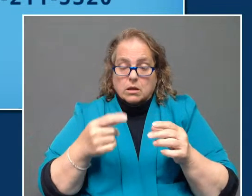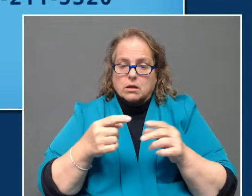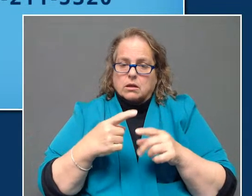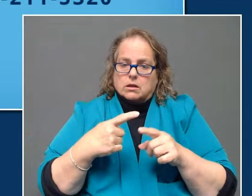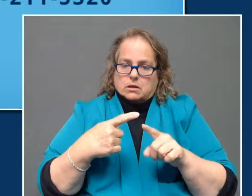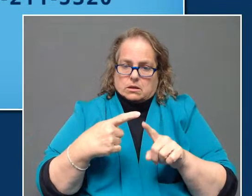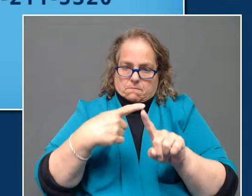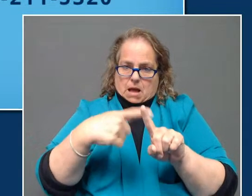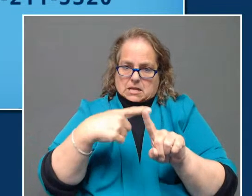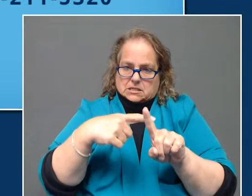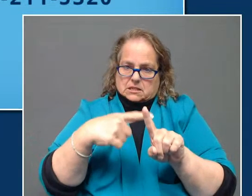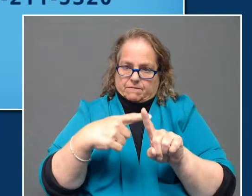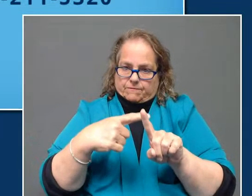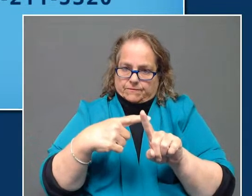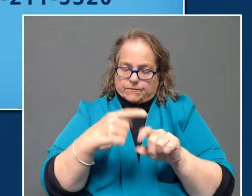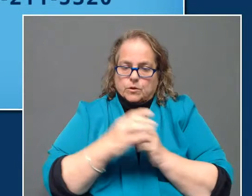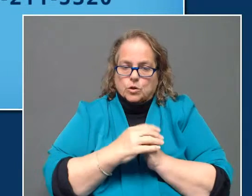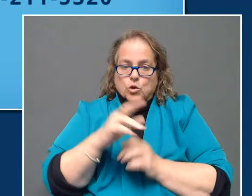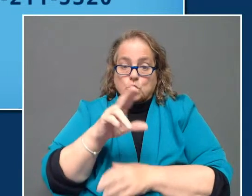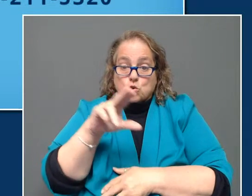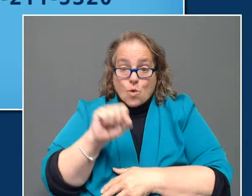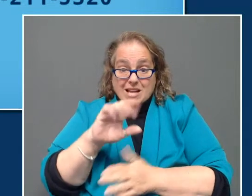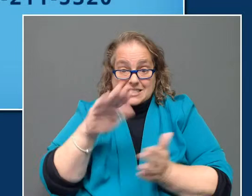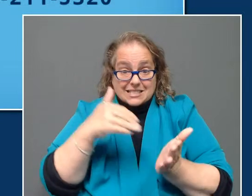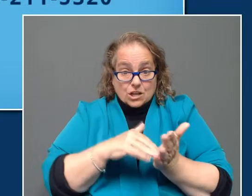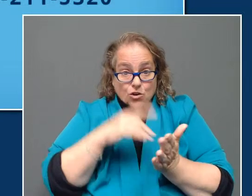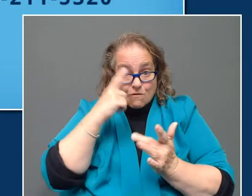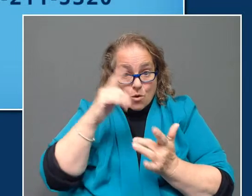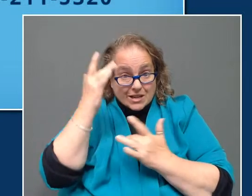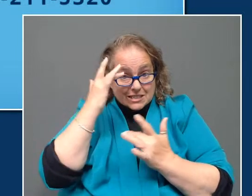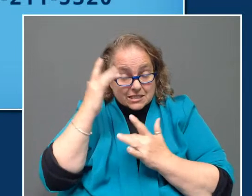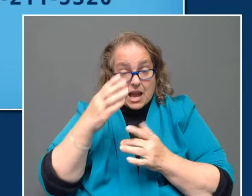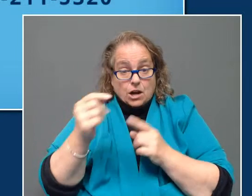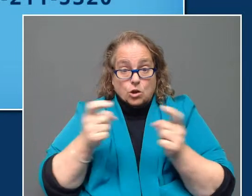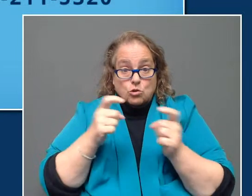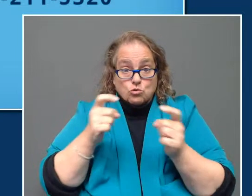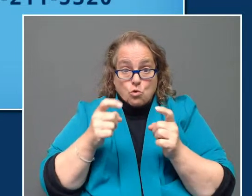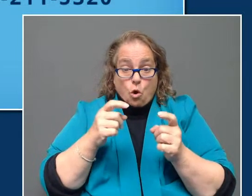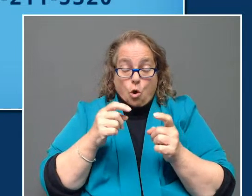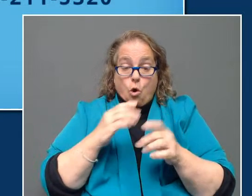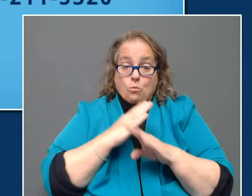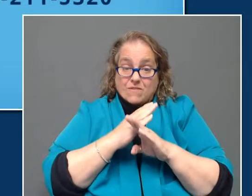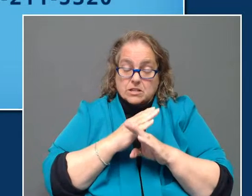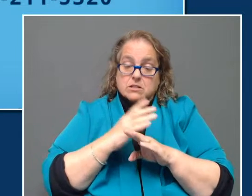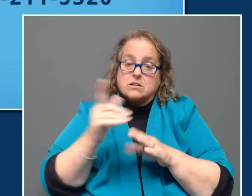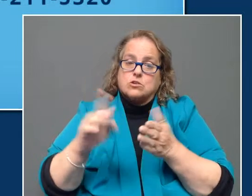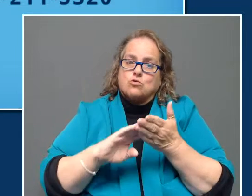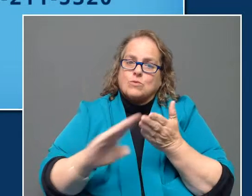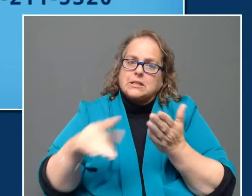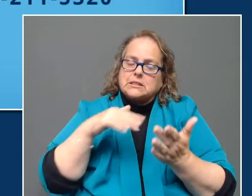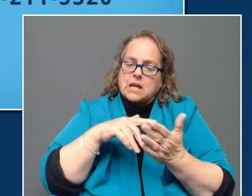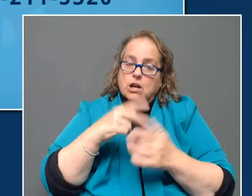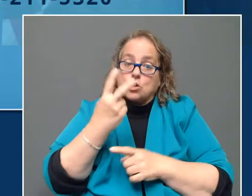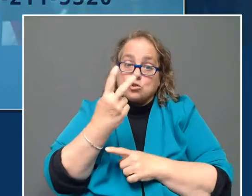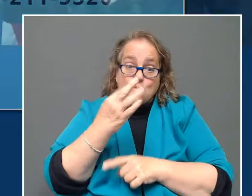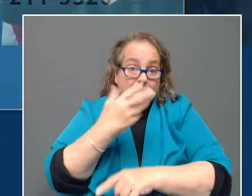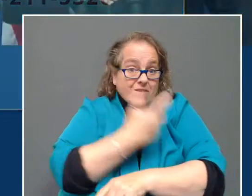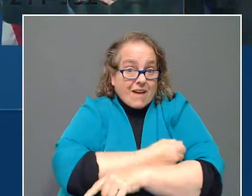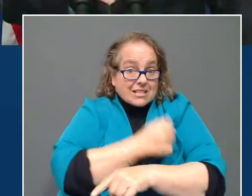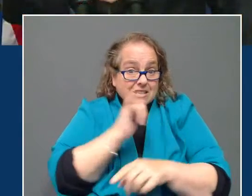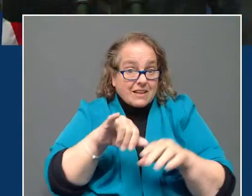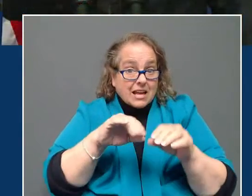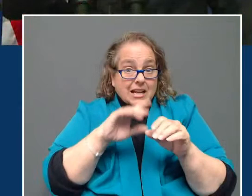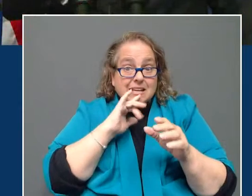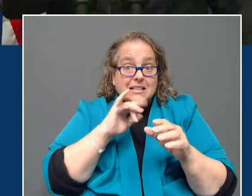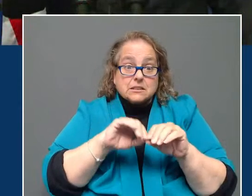Today, the U.S. Center for Disease Control and Prevention released a study that found 2 of the vaccines being deployed are highly effective